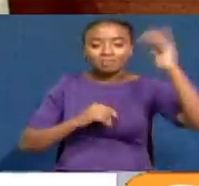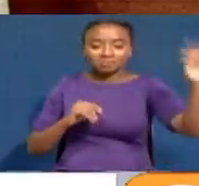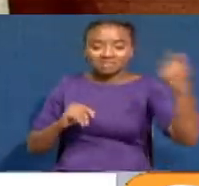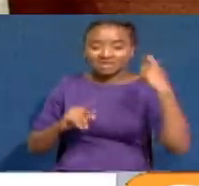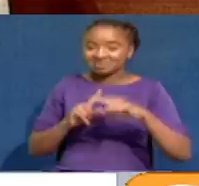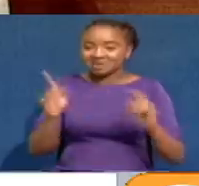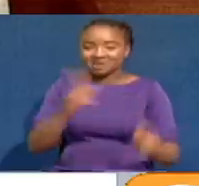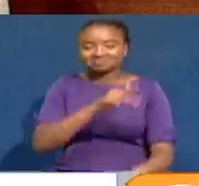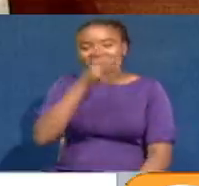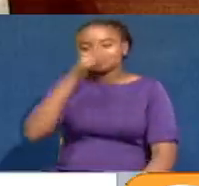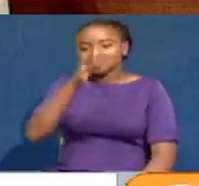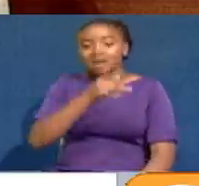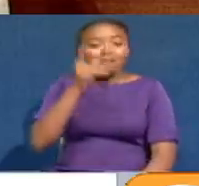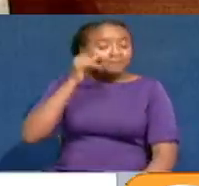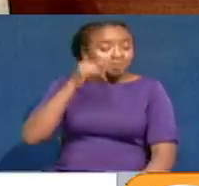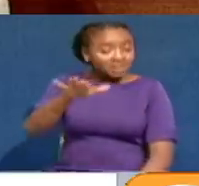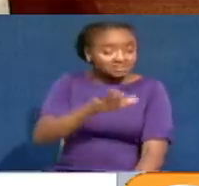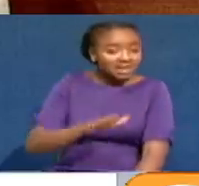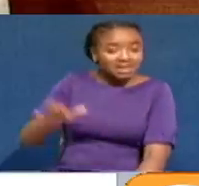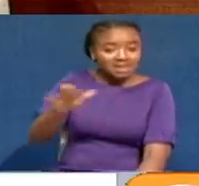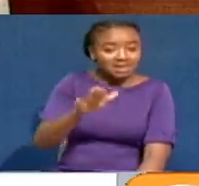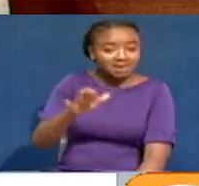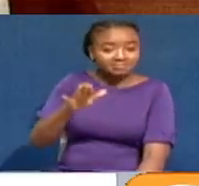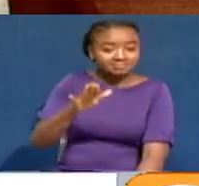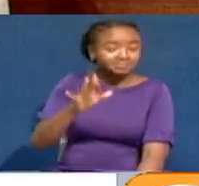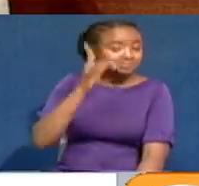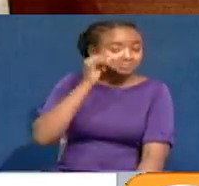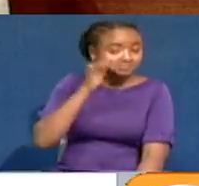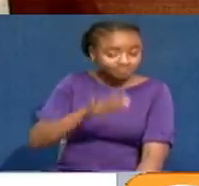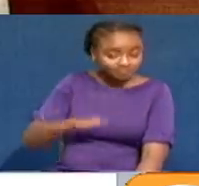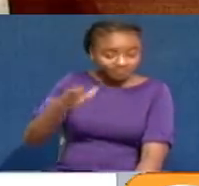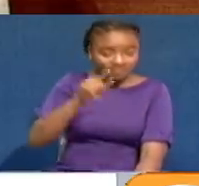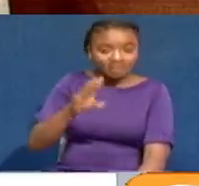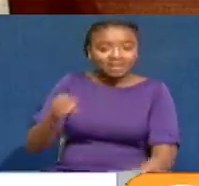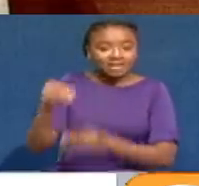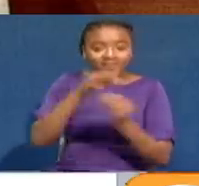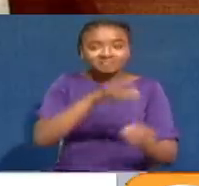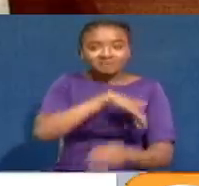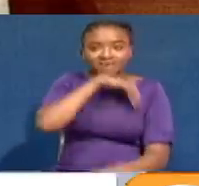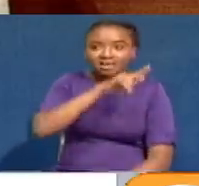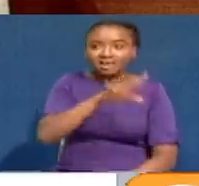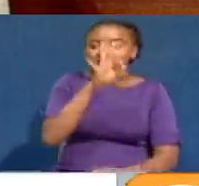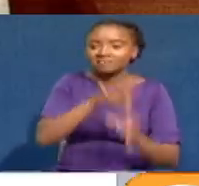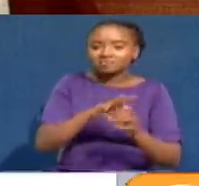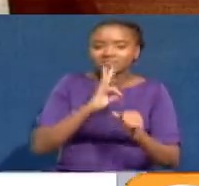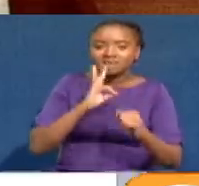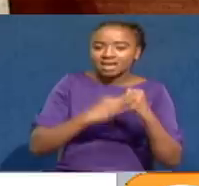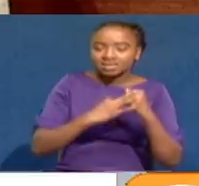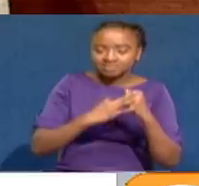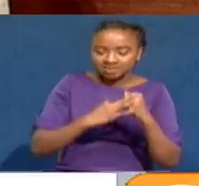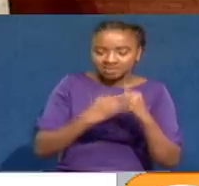Jeff. The coastal region, the counties of the coastal region, gave the former prime minister around